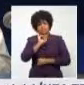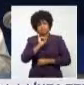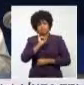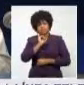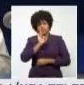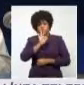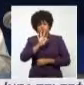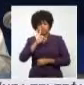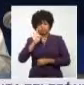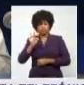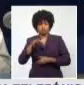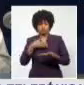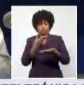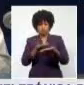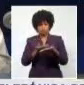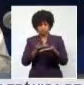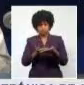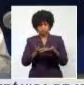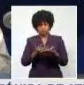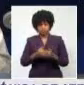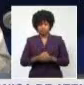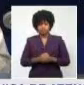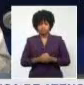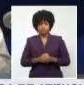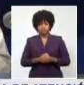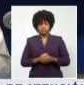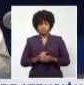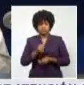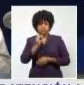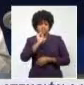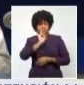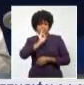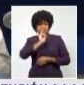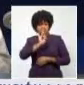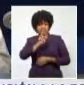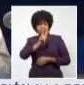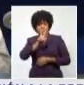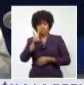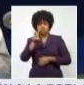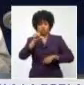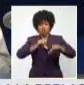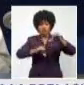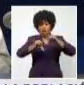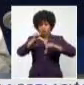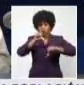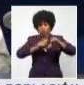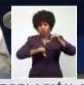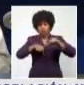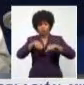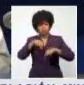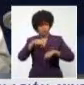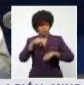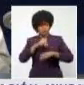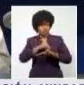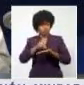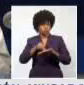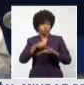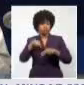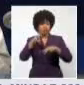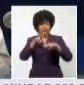722 were studied in the molecular biology laboratory of the Pedro Curie Institute of Tropical